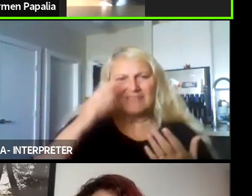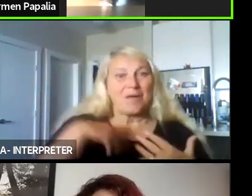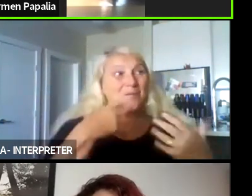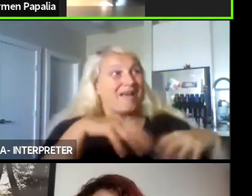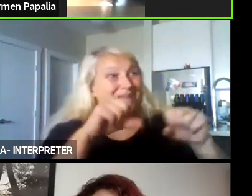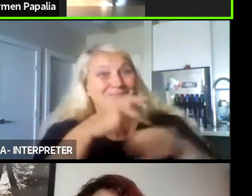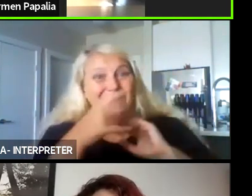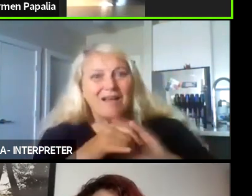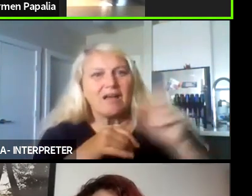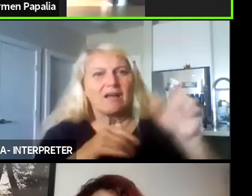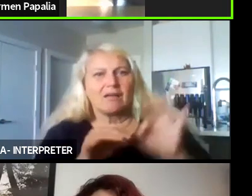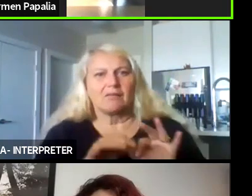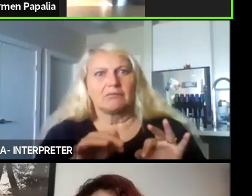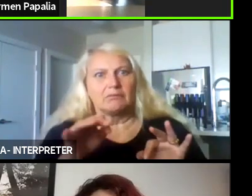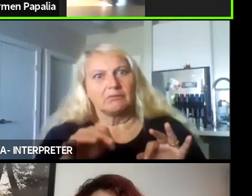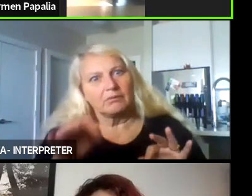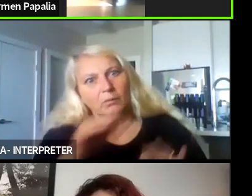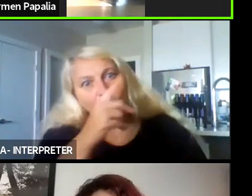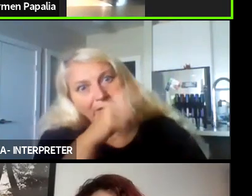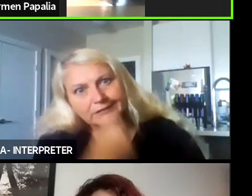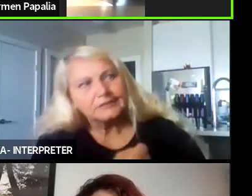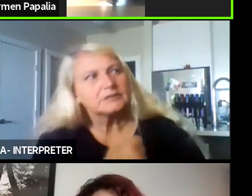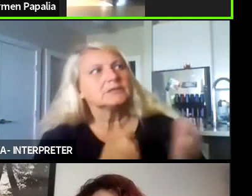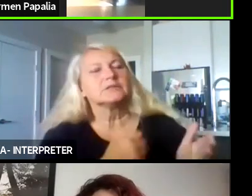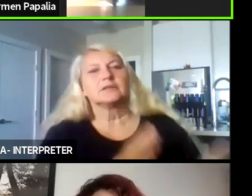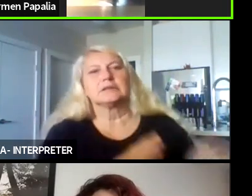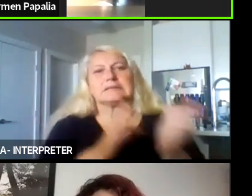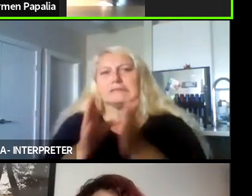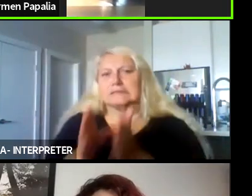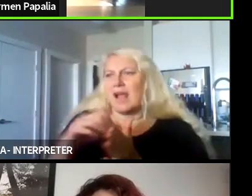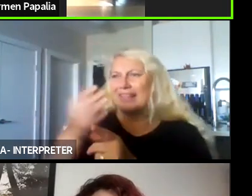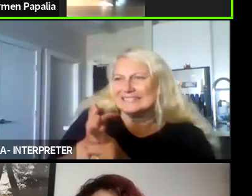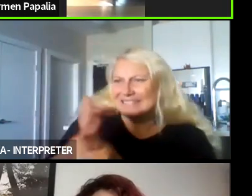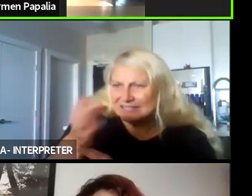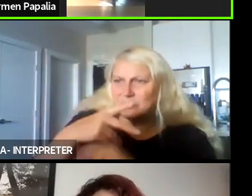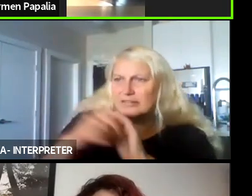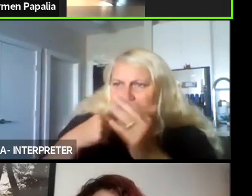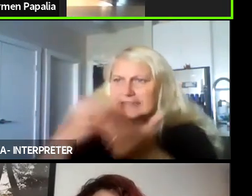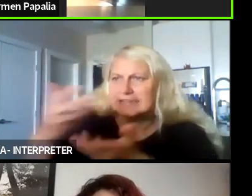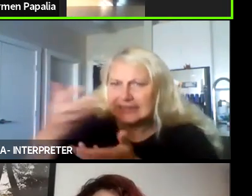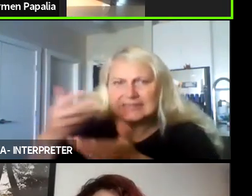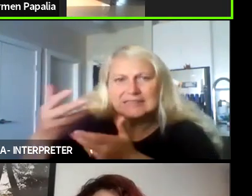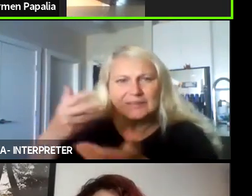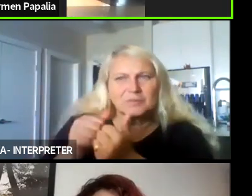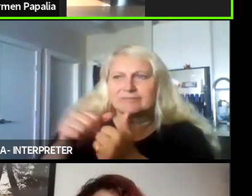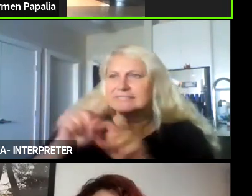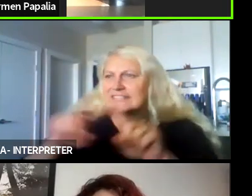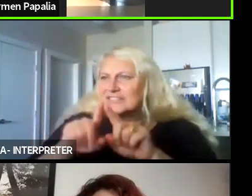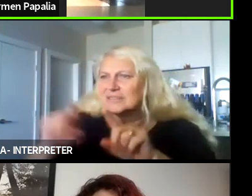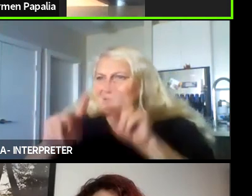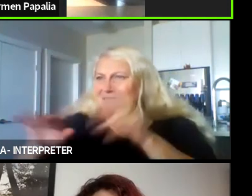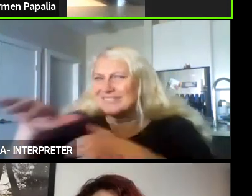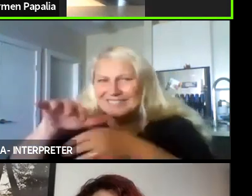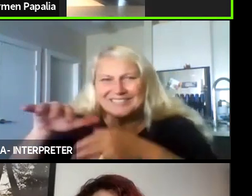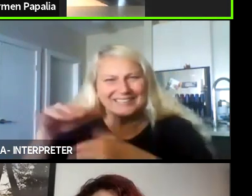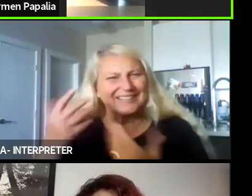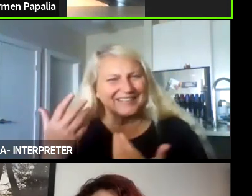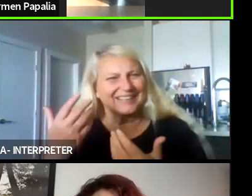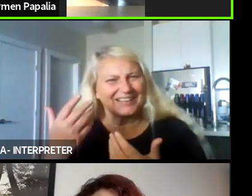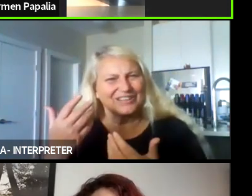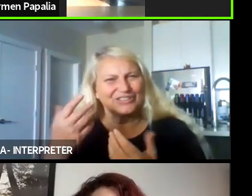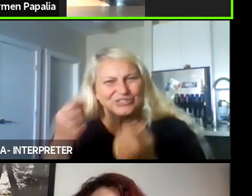now, other projects that I'm developing with folks, and those like making something